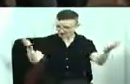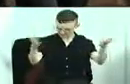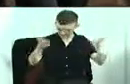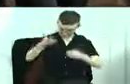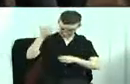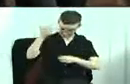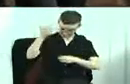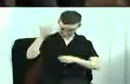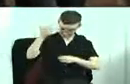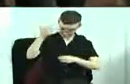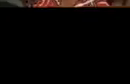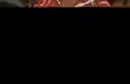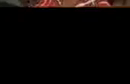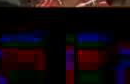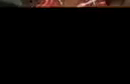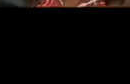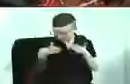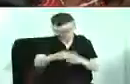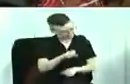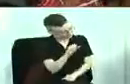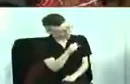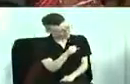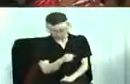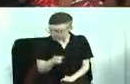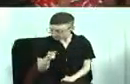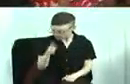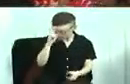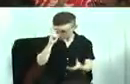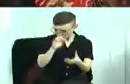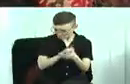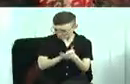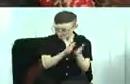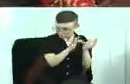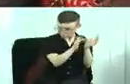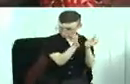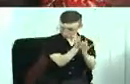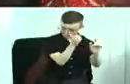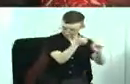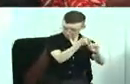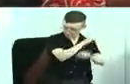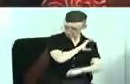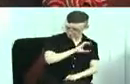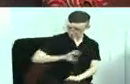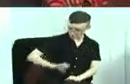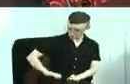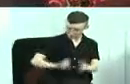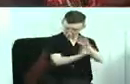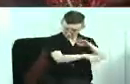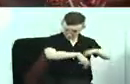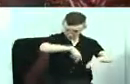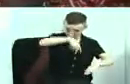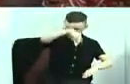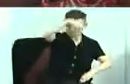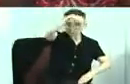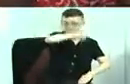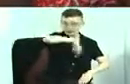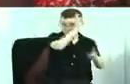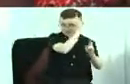be? Yes. Do you believe in Jesus who is the Christ, the one who is risen, who we celebrate